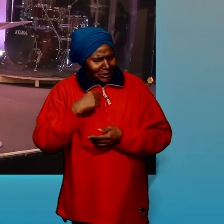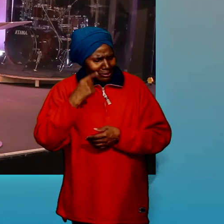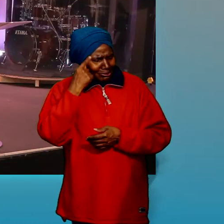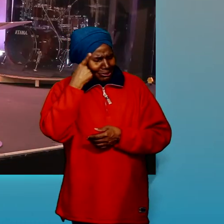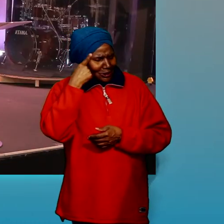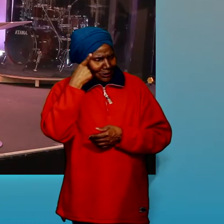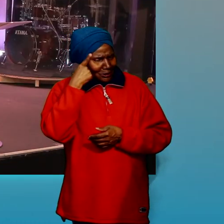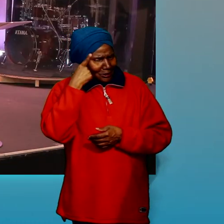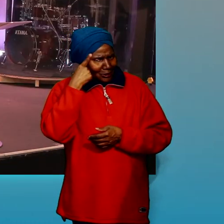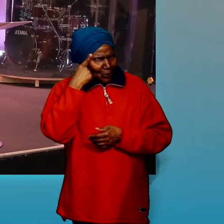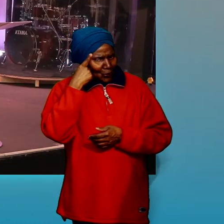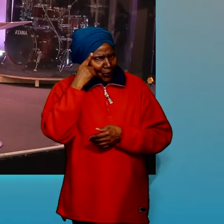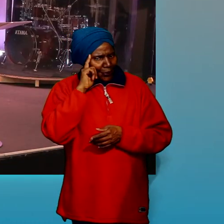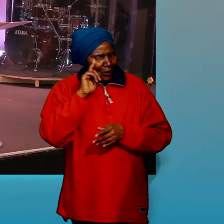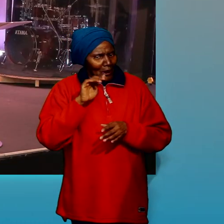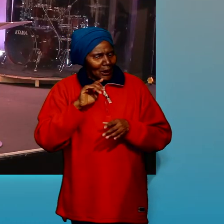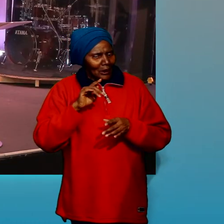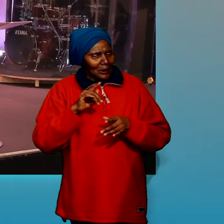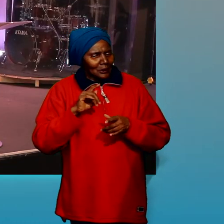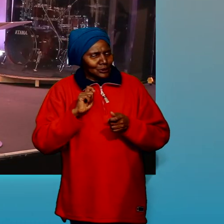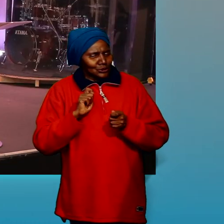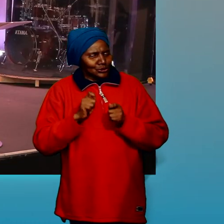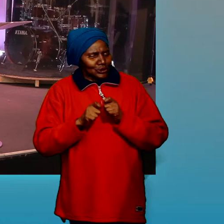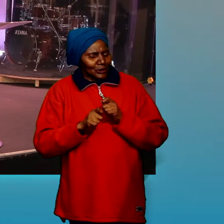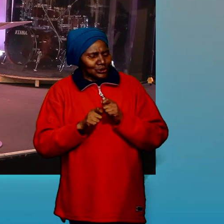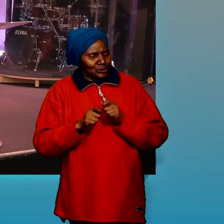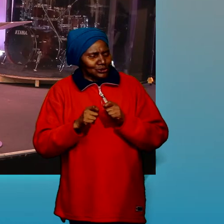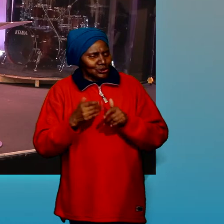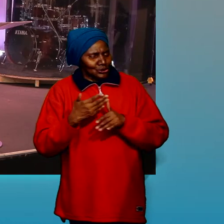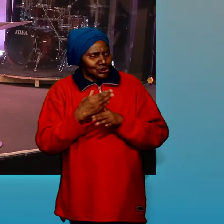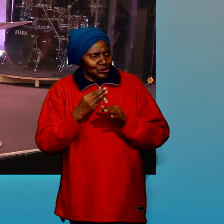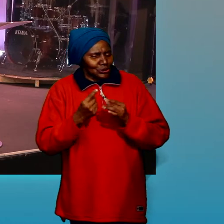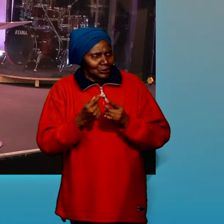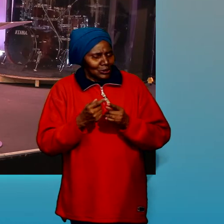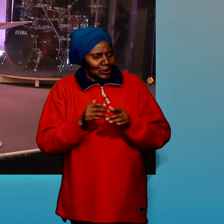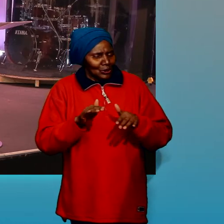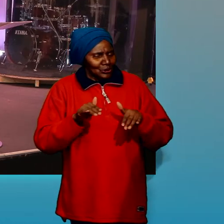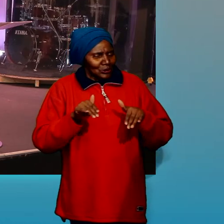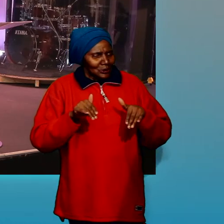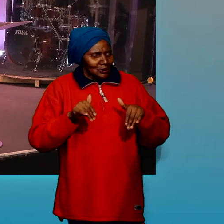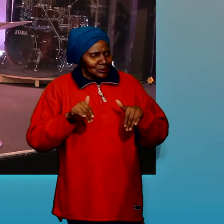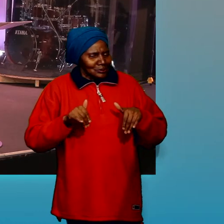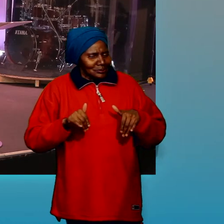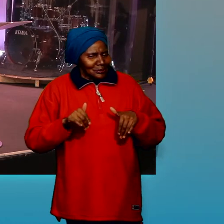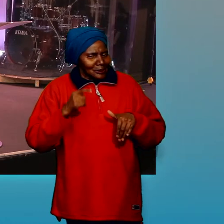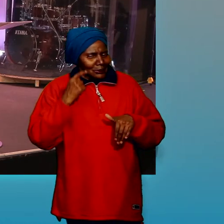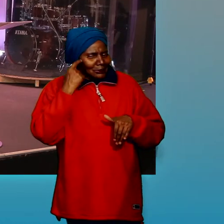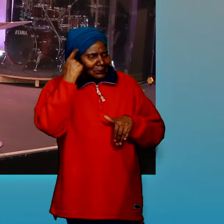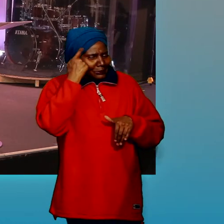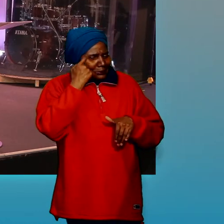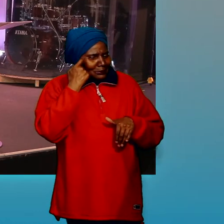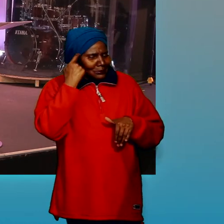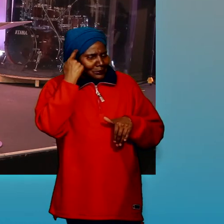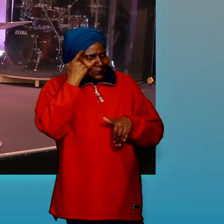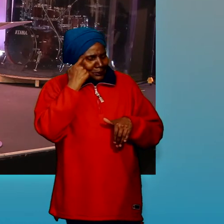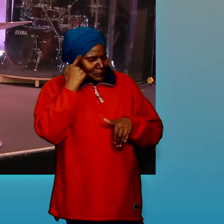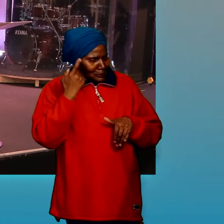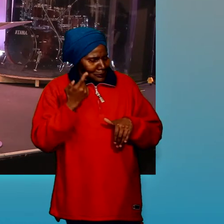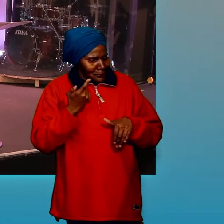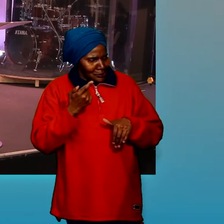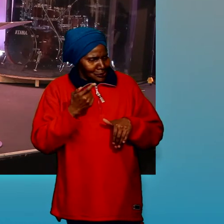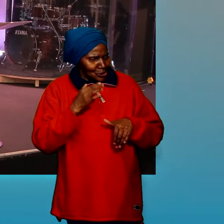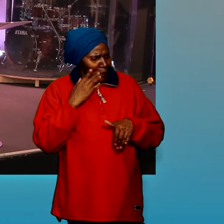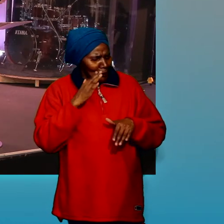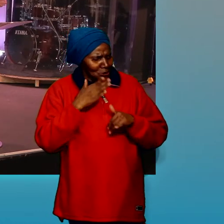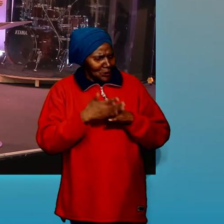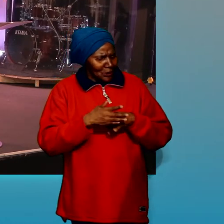verse, a story, an example jumped out at you and you were just like, whoa, this is applicable.